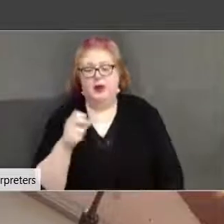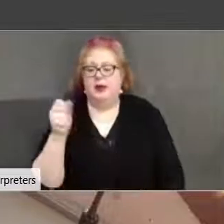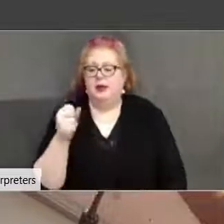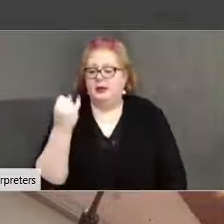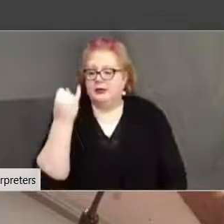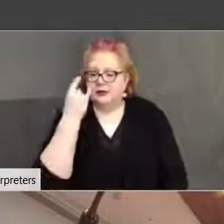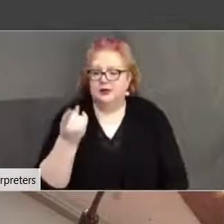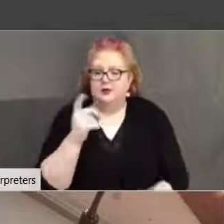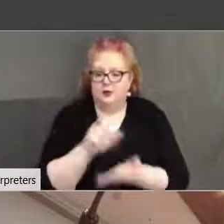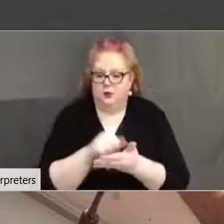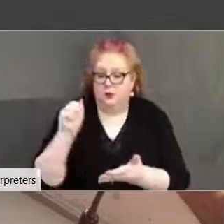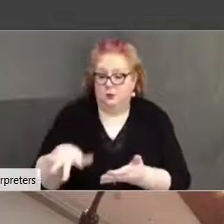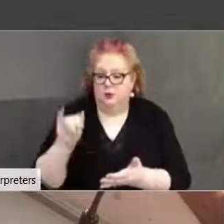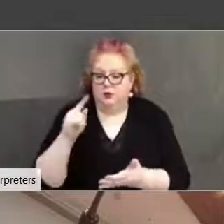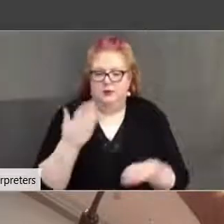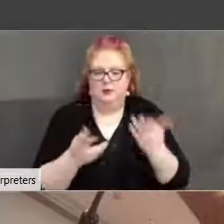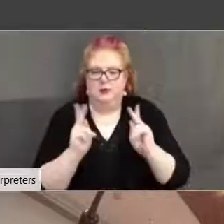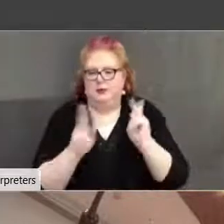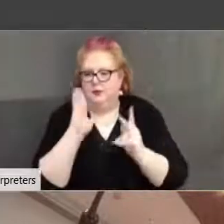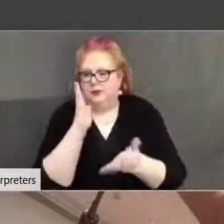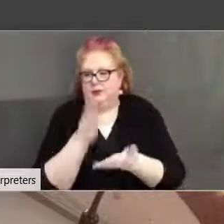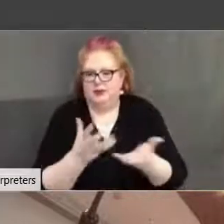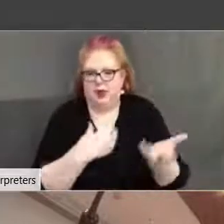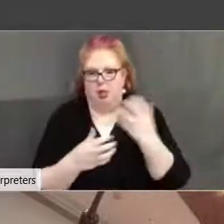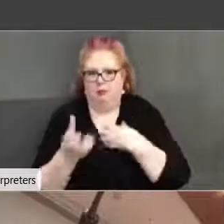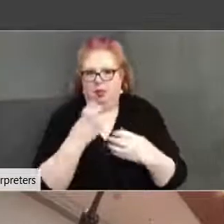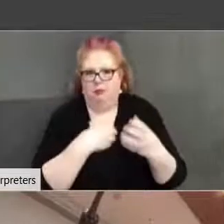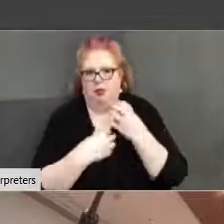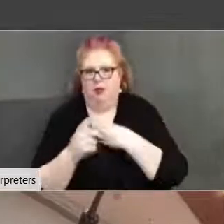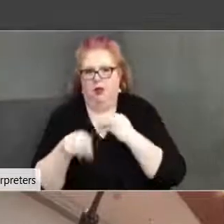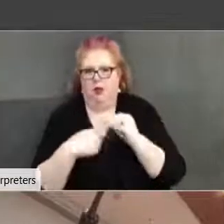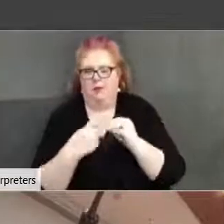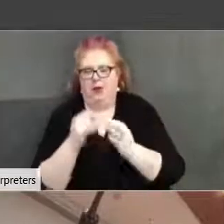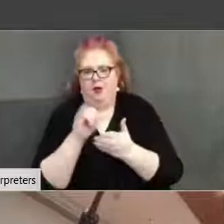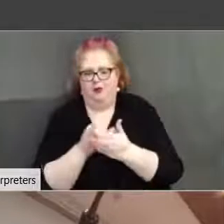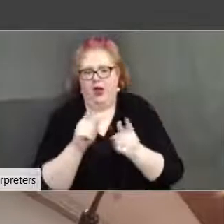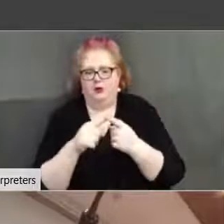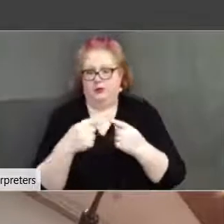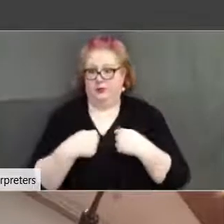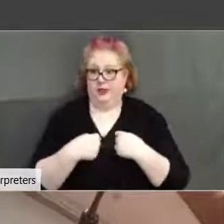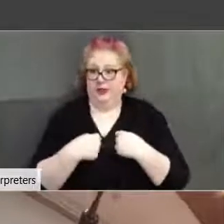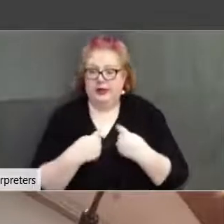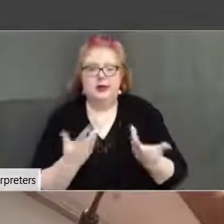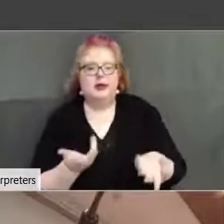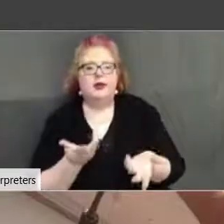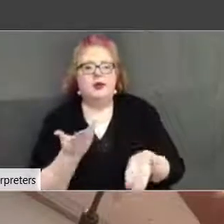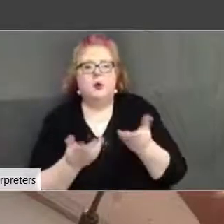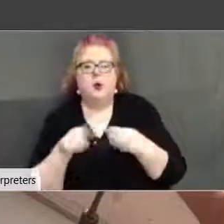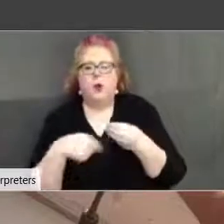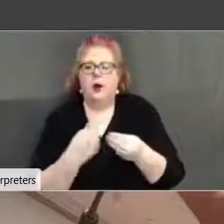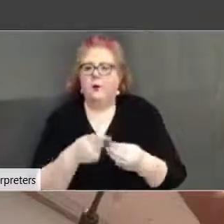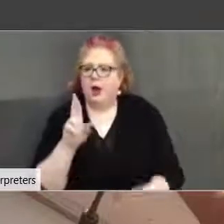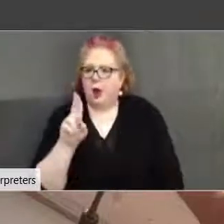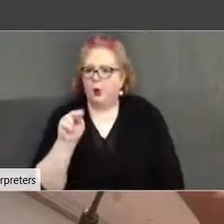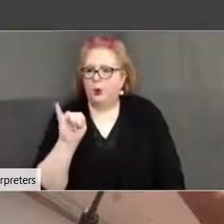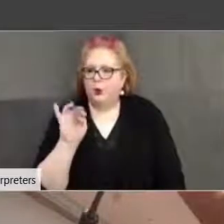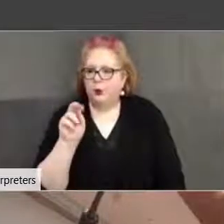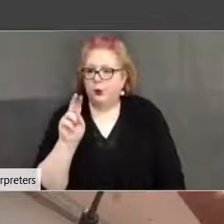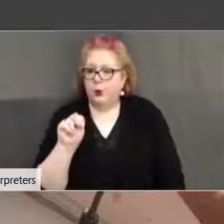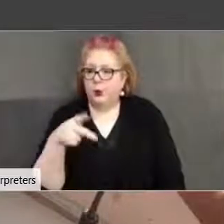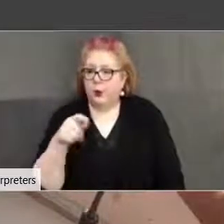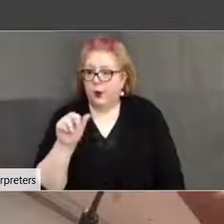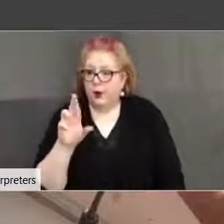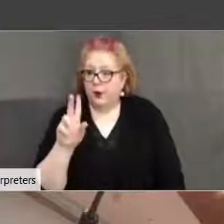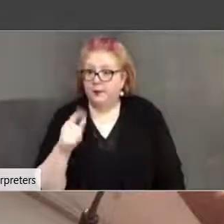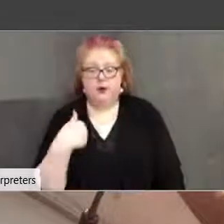fussing at me about it, because it's so old. Yes, ma'am. What about Union Park? We've got the slab